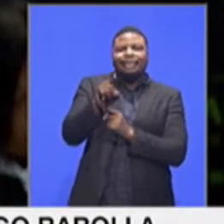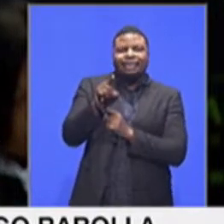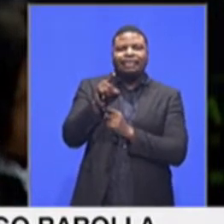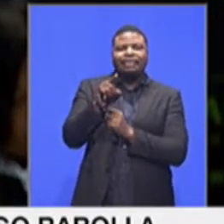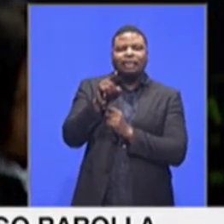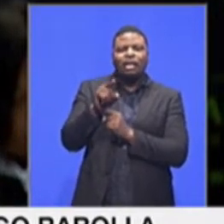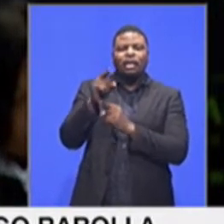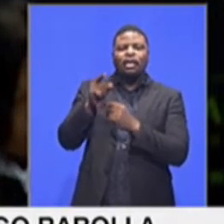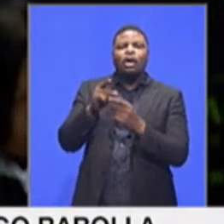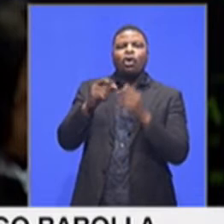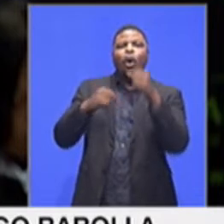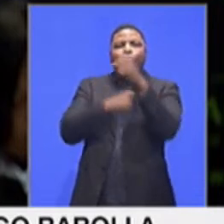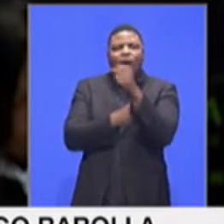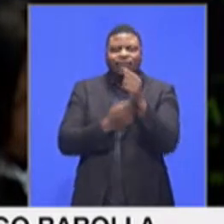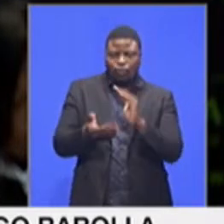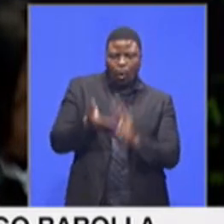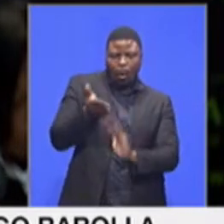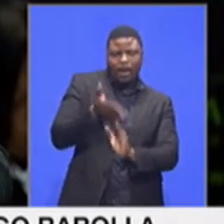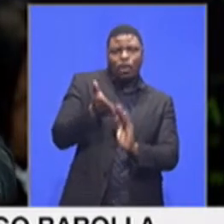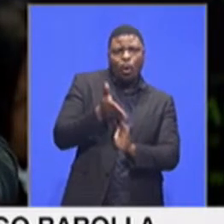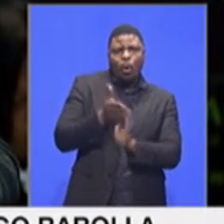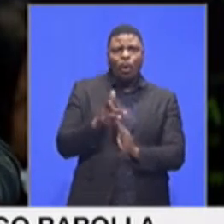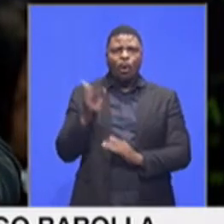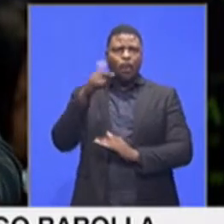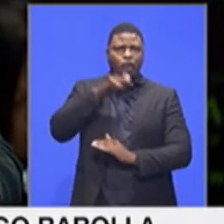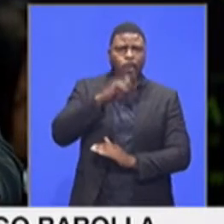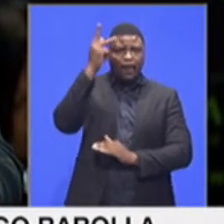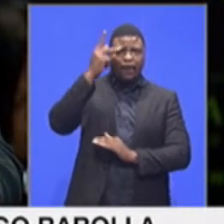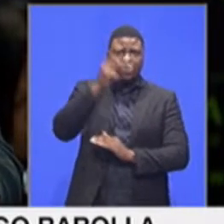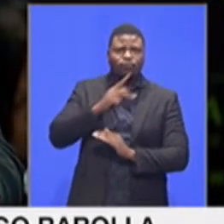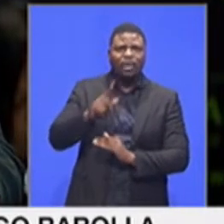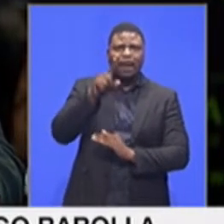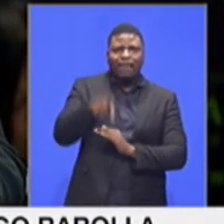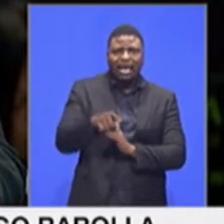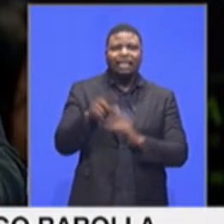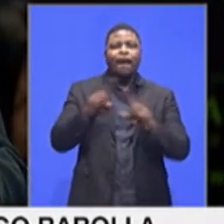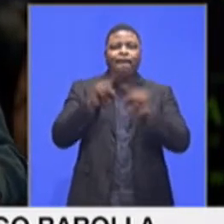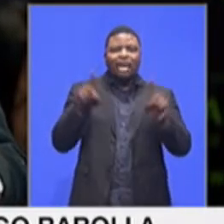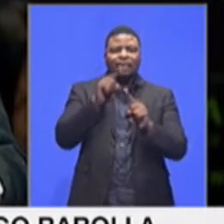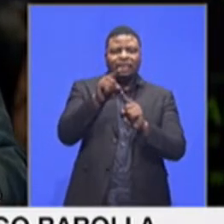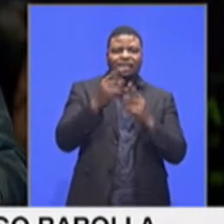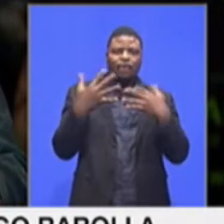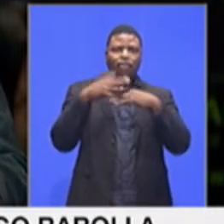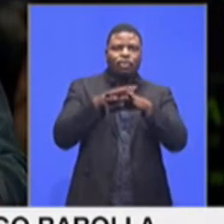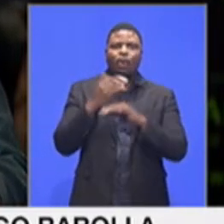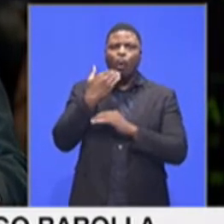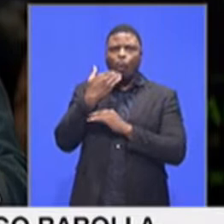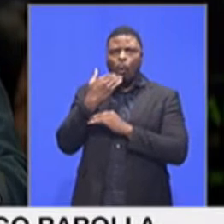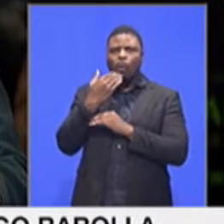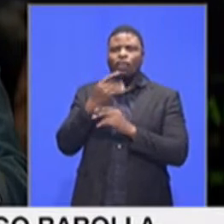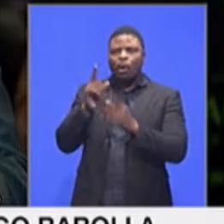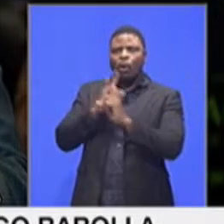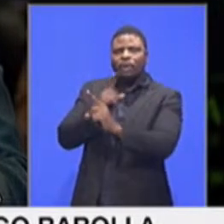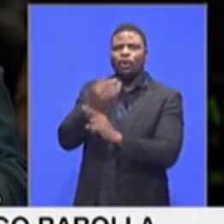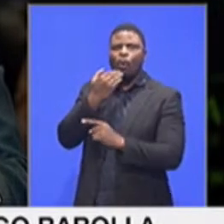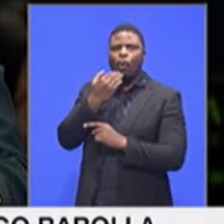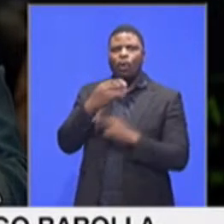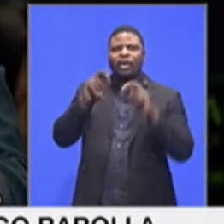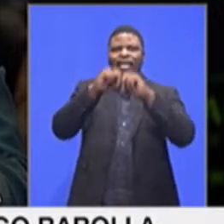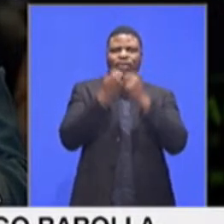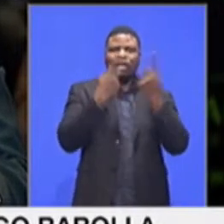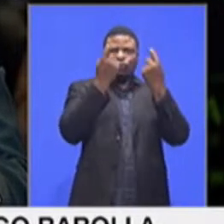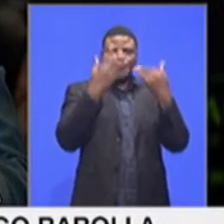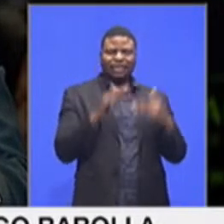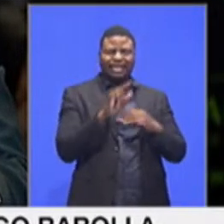its operations, which has been commissioned by the National Treasury. Details of the debt relief and the reasoning